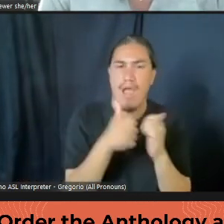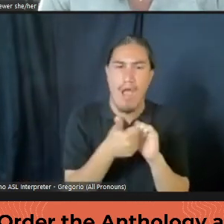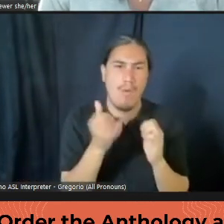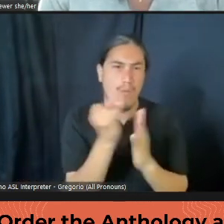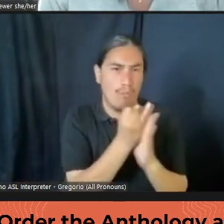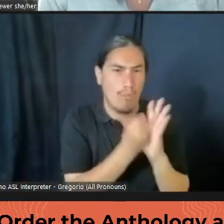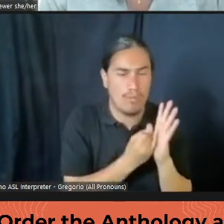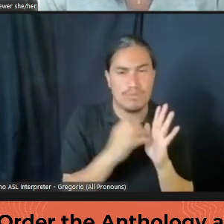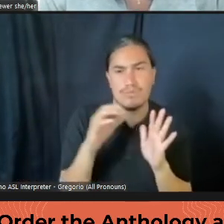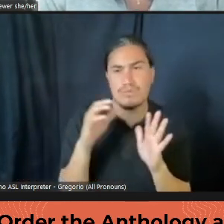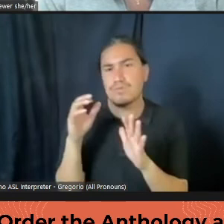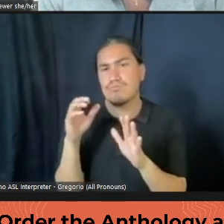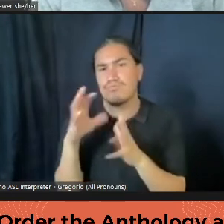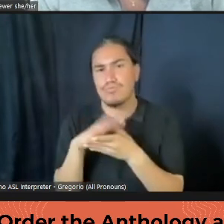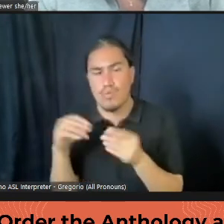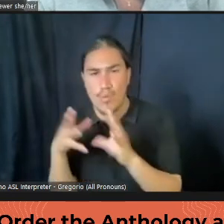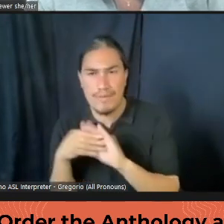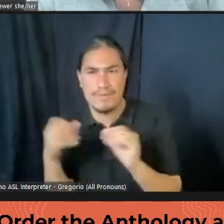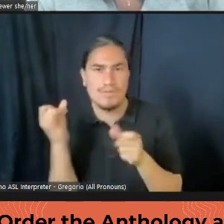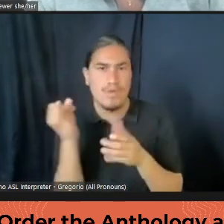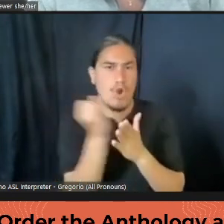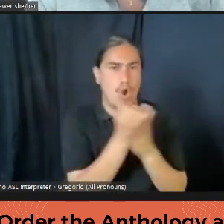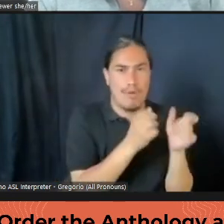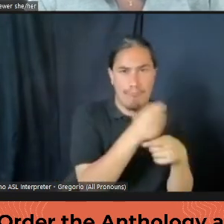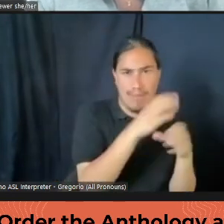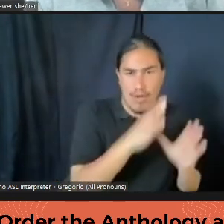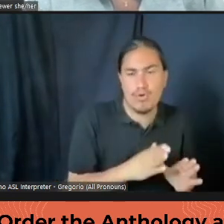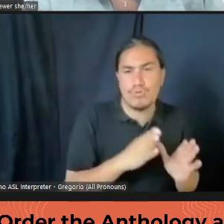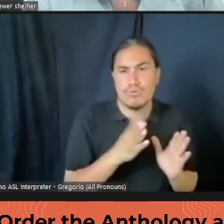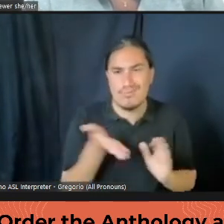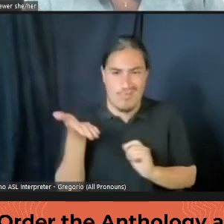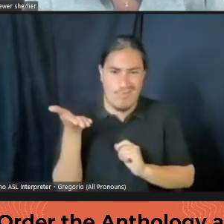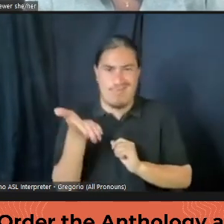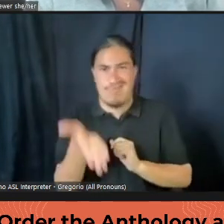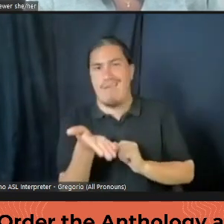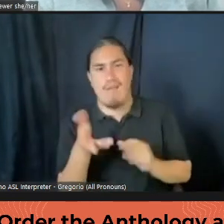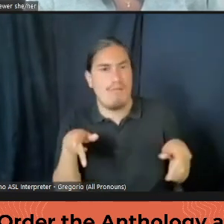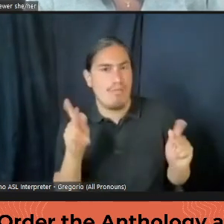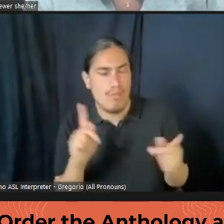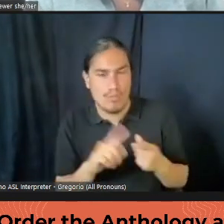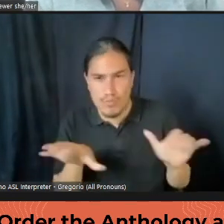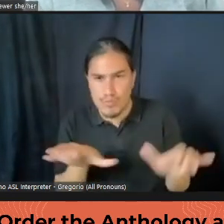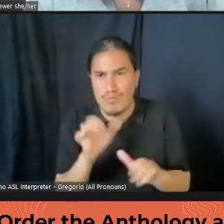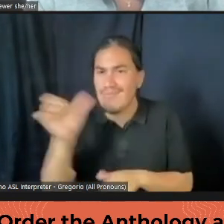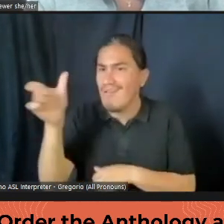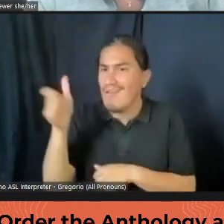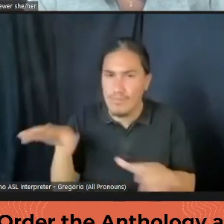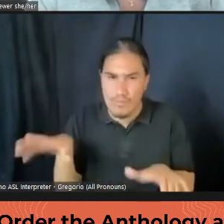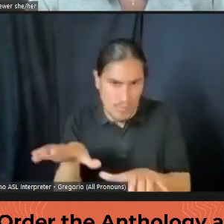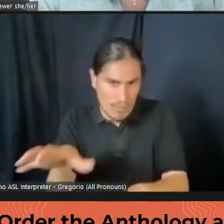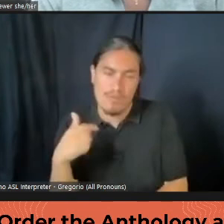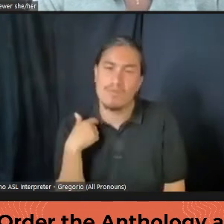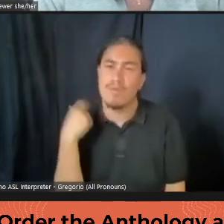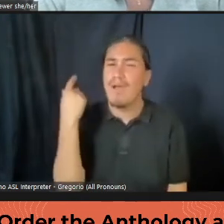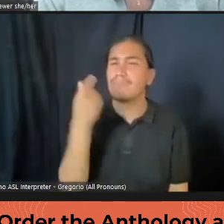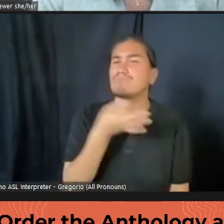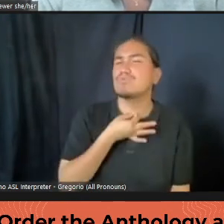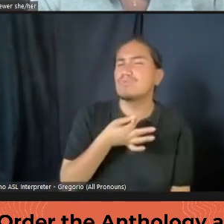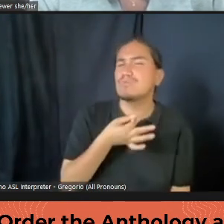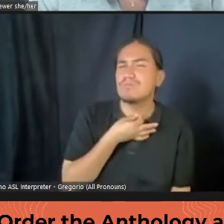stories or art makers exist and collaborate, and what they are allowed and aren't allowed and all that. So I'm curious about what that